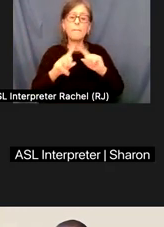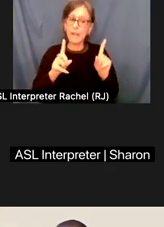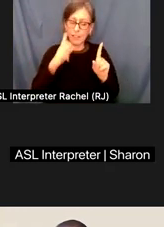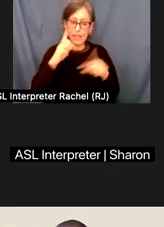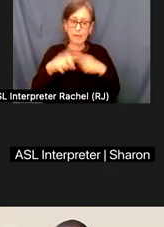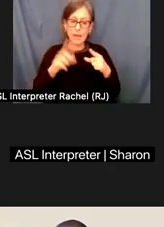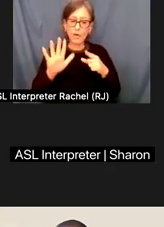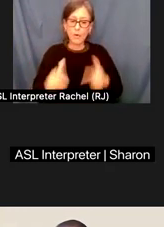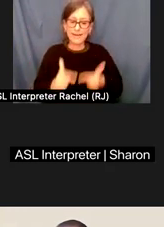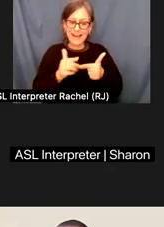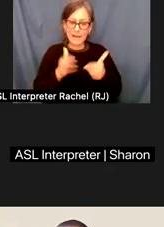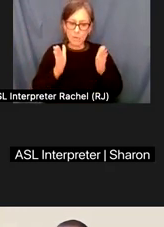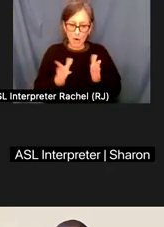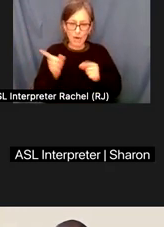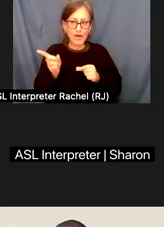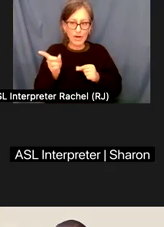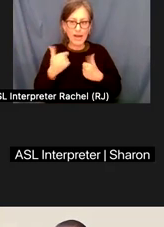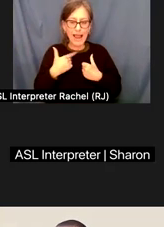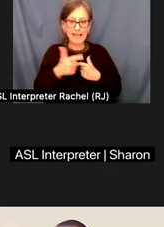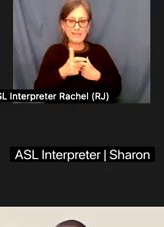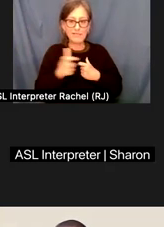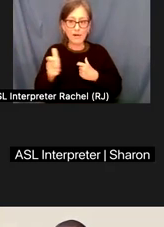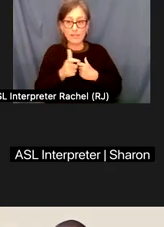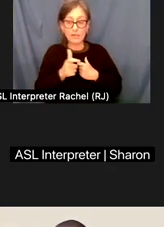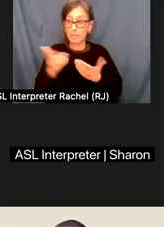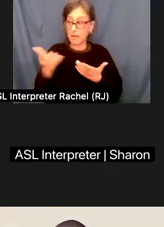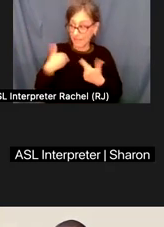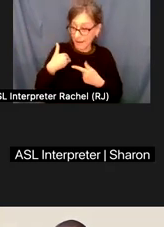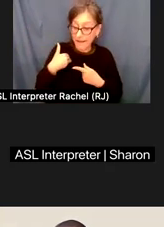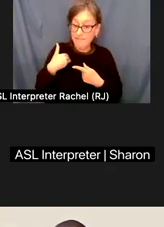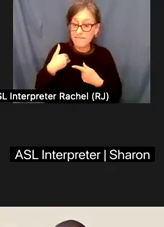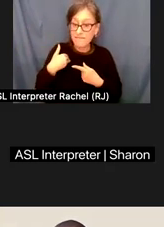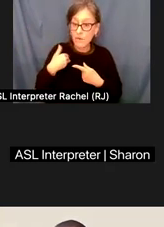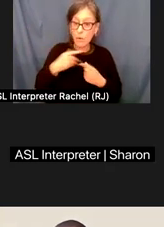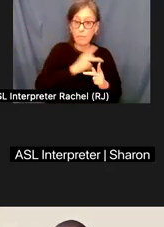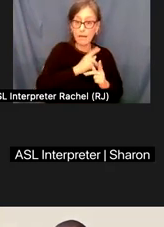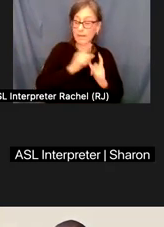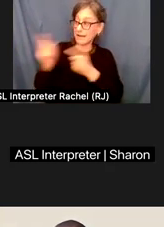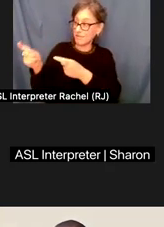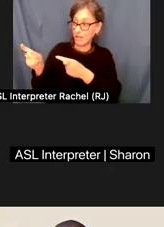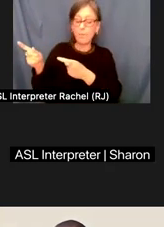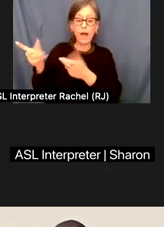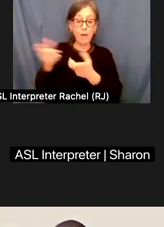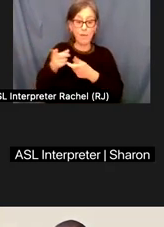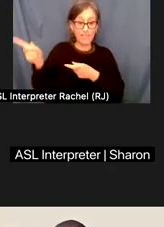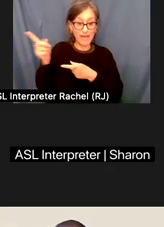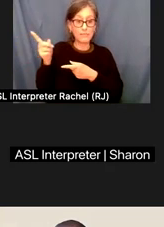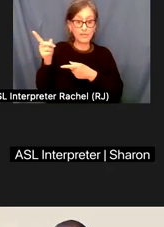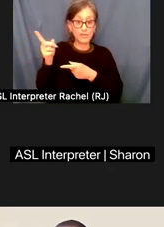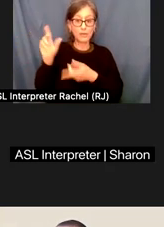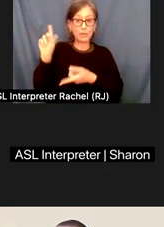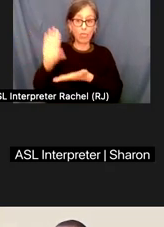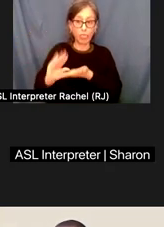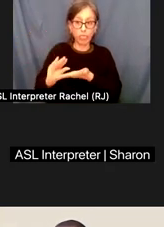about your neighbor having a fire extinguisher, or asking, do they, or maybe giving them one. because you want them to put out their small